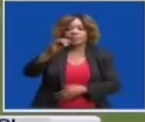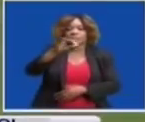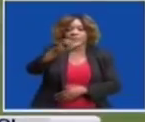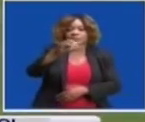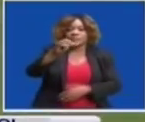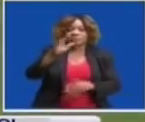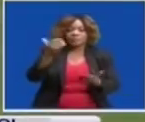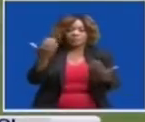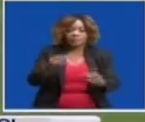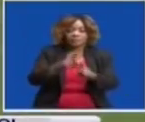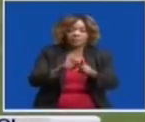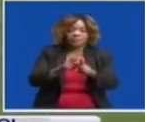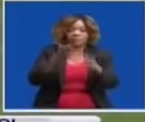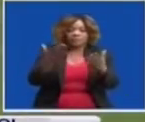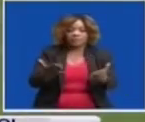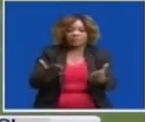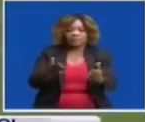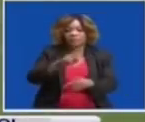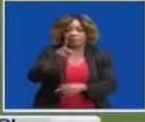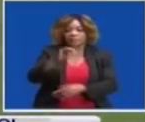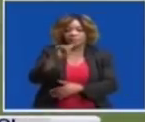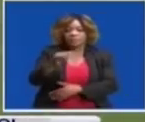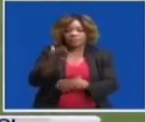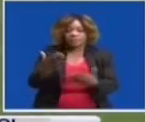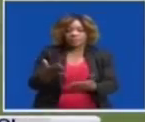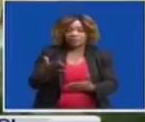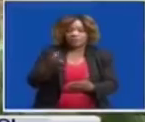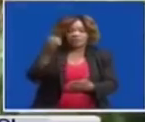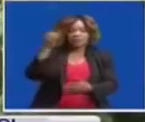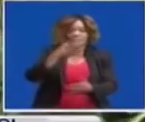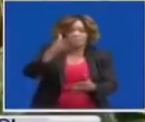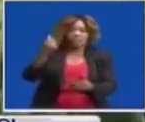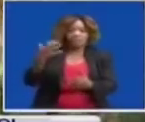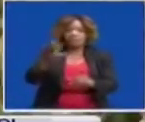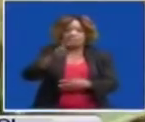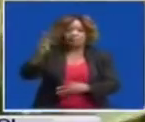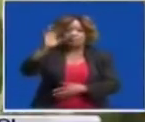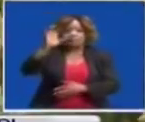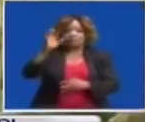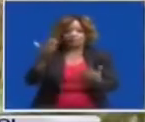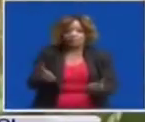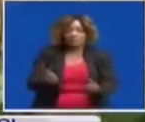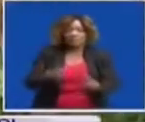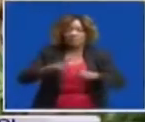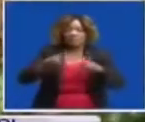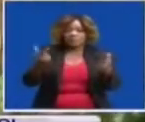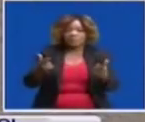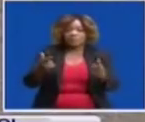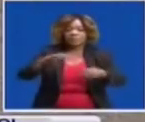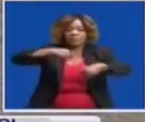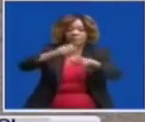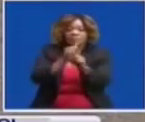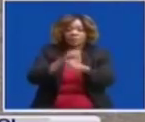Province, mainly in the Zambezi grasslands, commonly known as the Barose floodplains. Western Province is currently the largest producer of rice in the